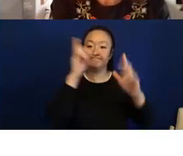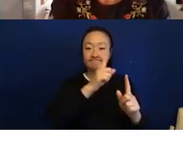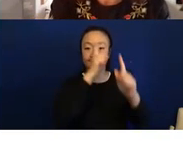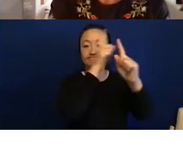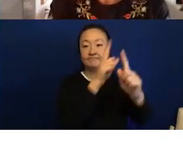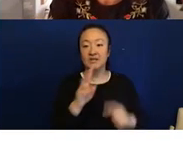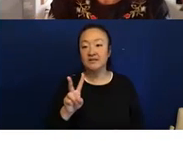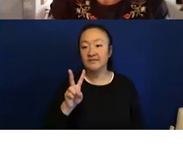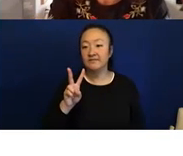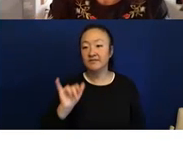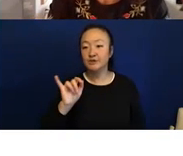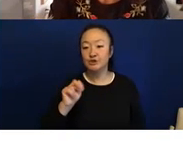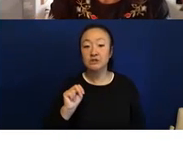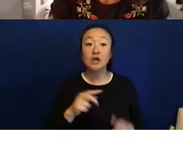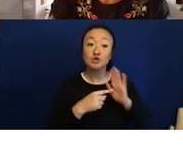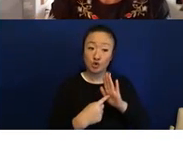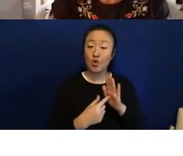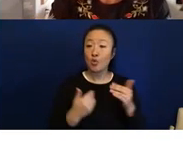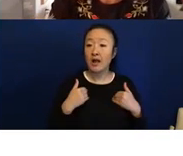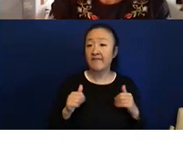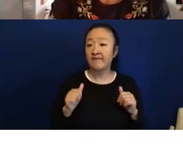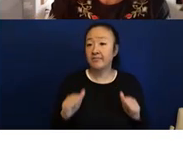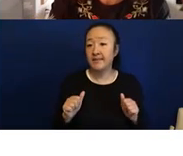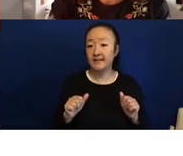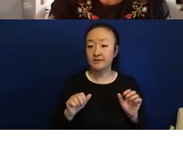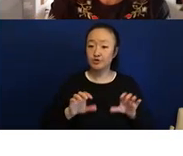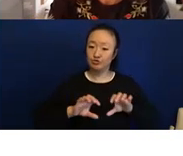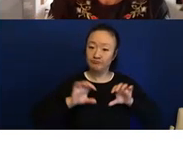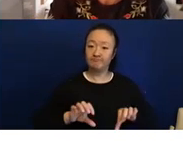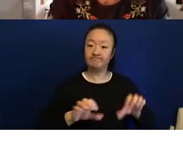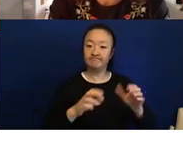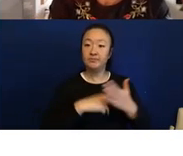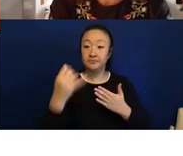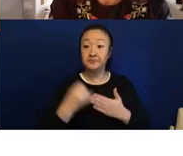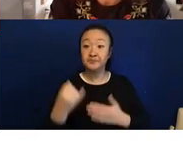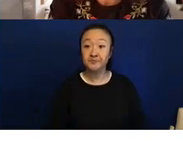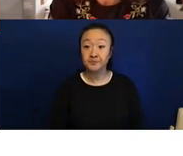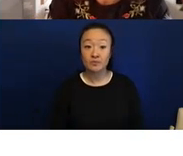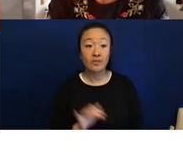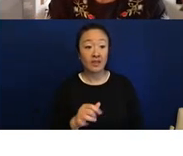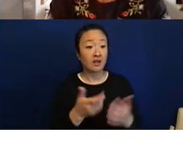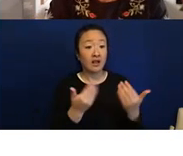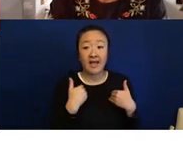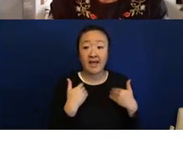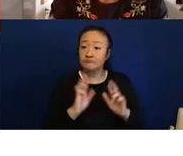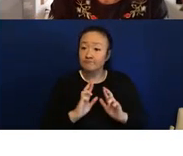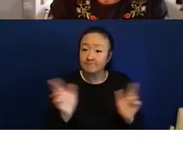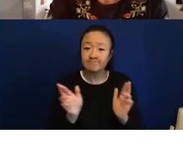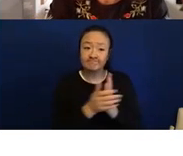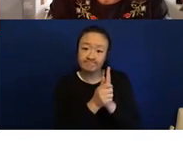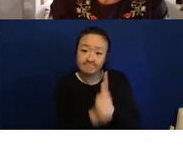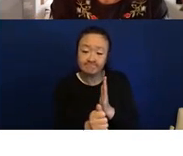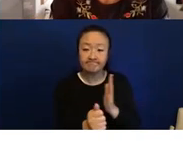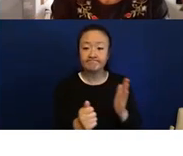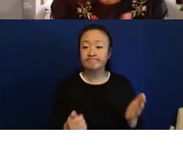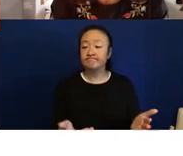show that you have the capacity to execute the project. That you have the skill level, that you have